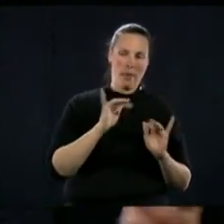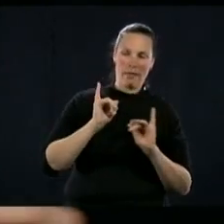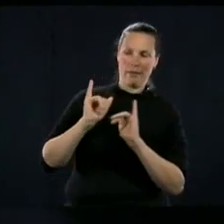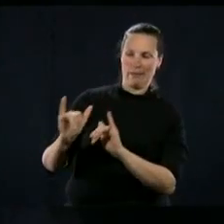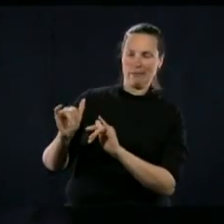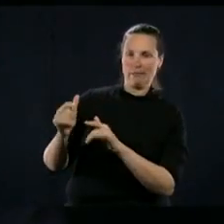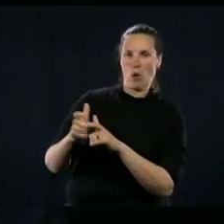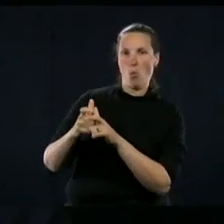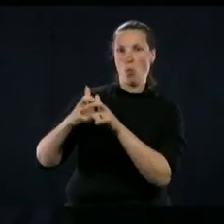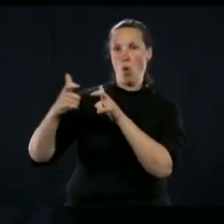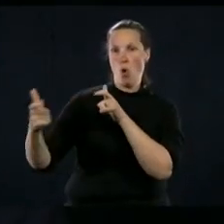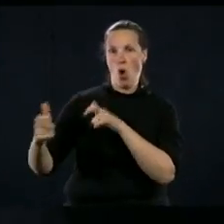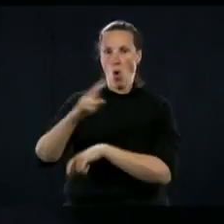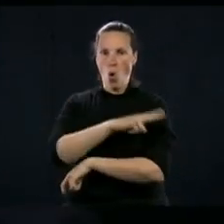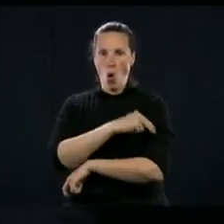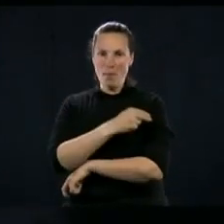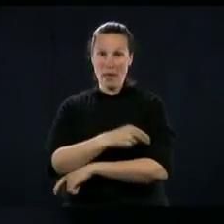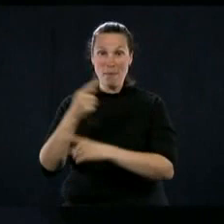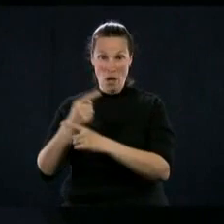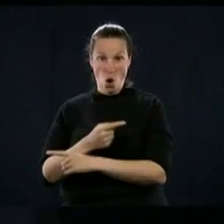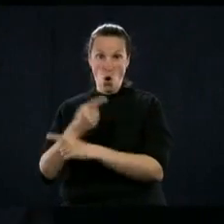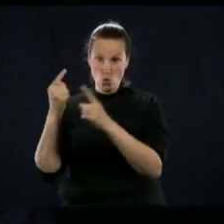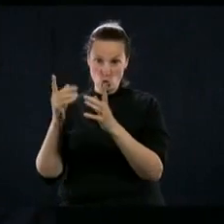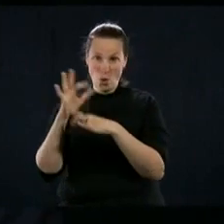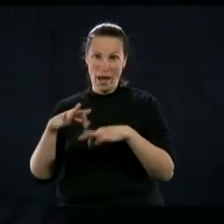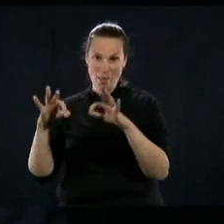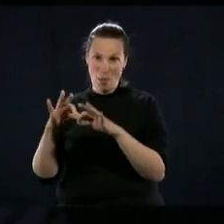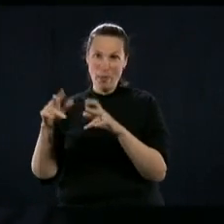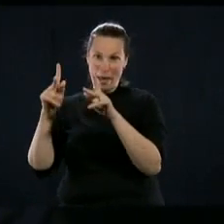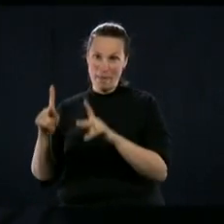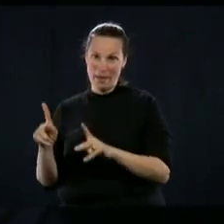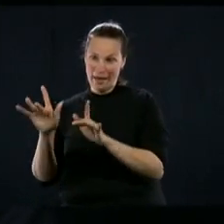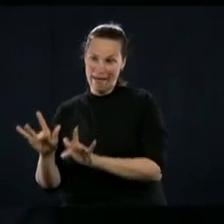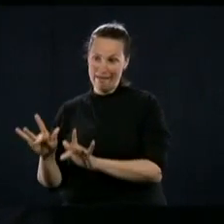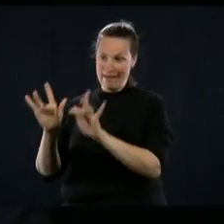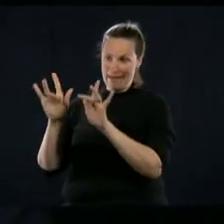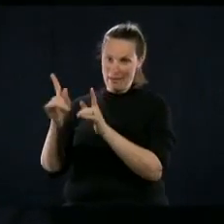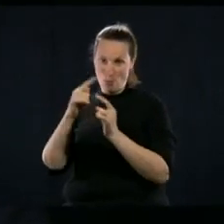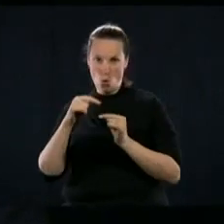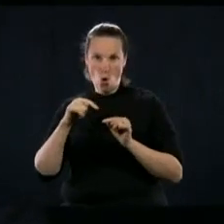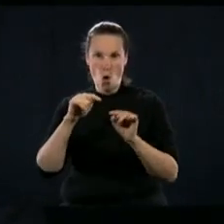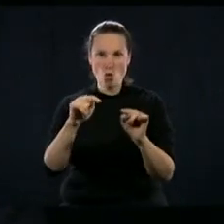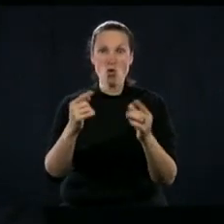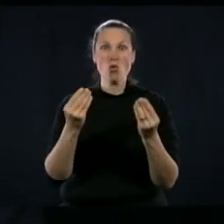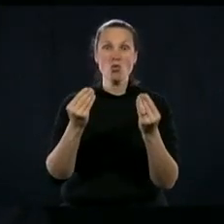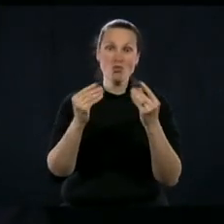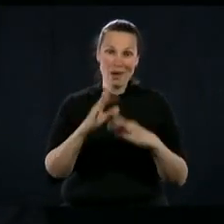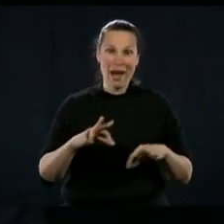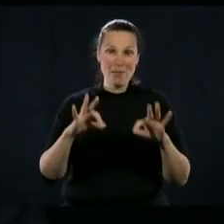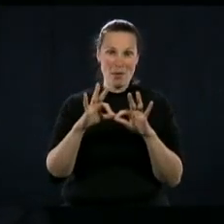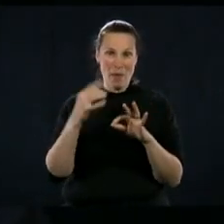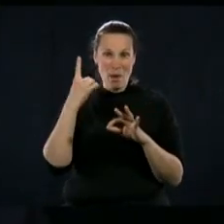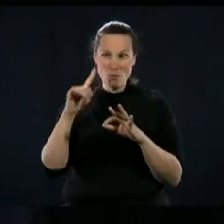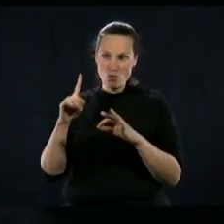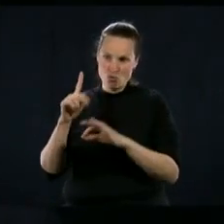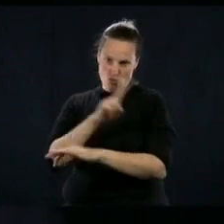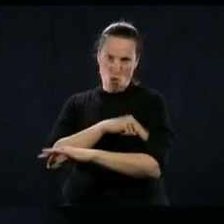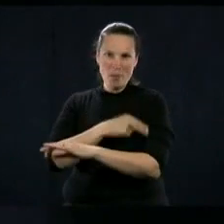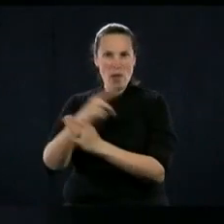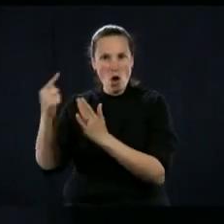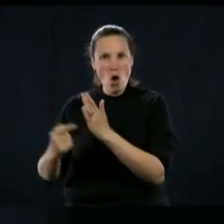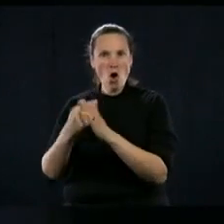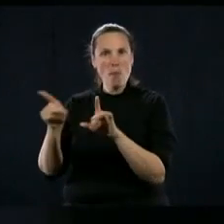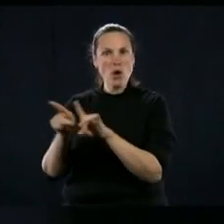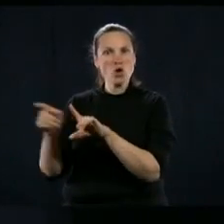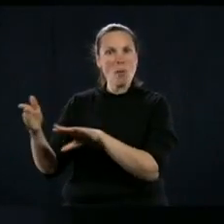hospital, but eventually we are going to have to send those patients back to find the level of operation that we